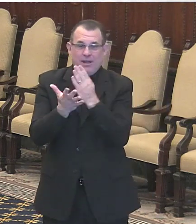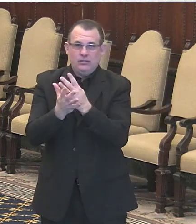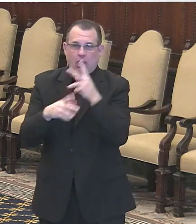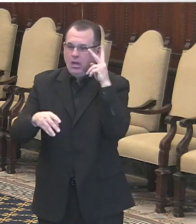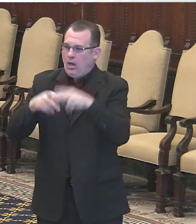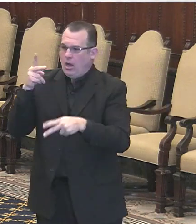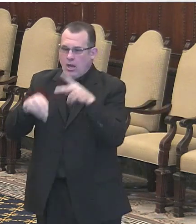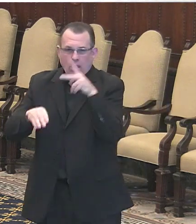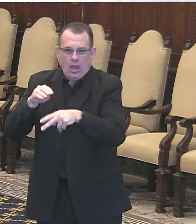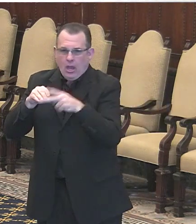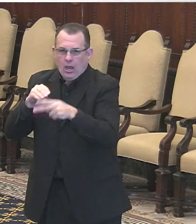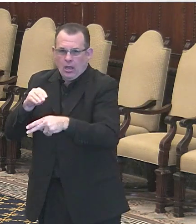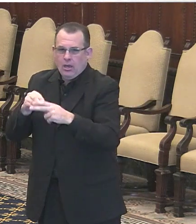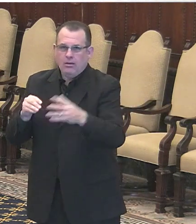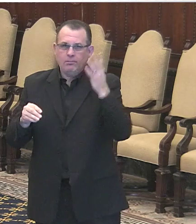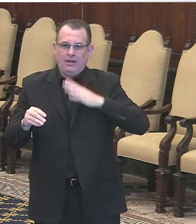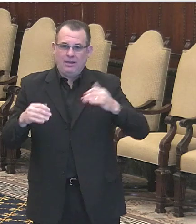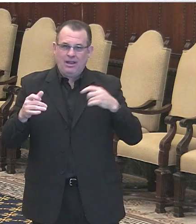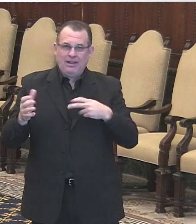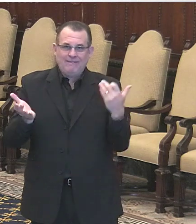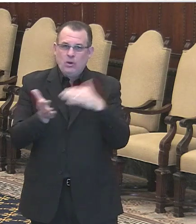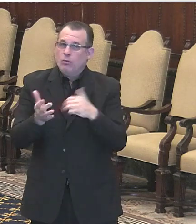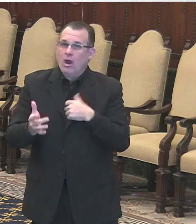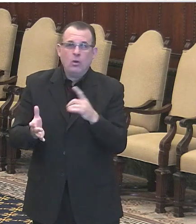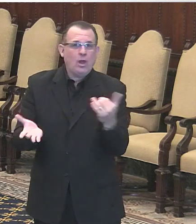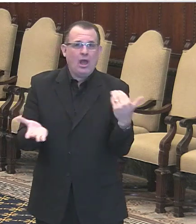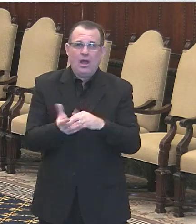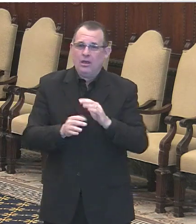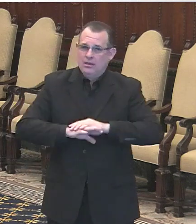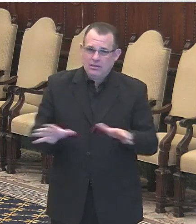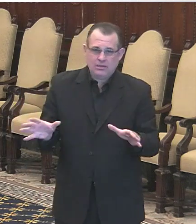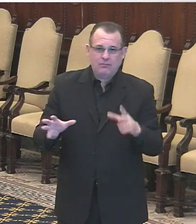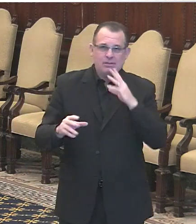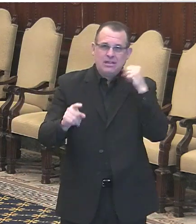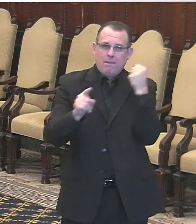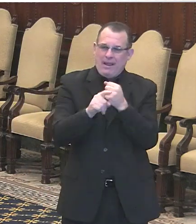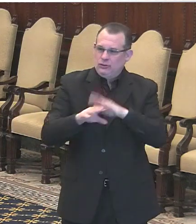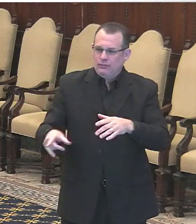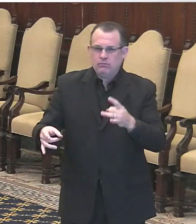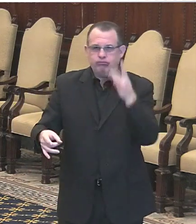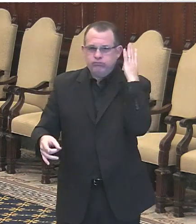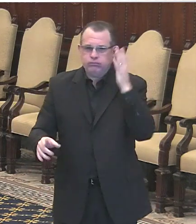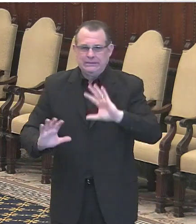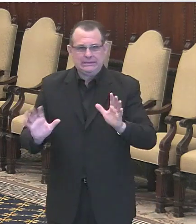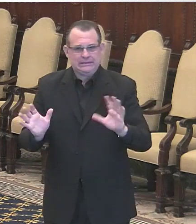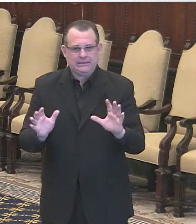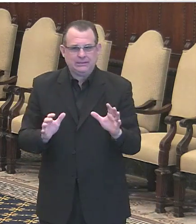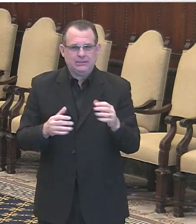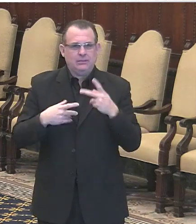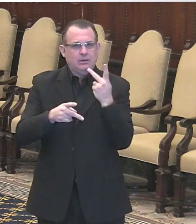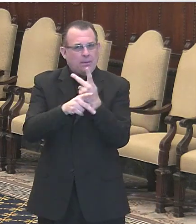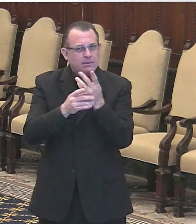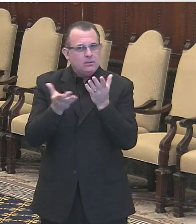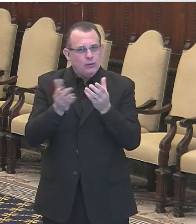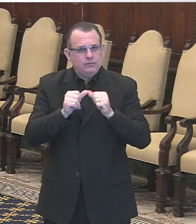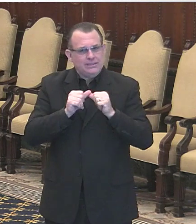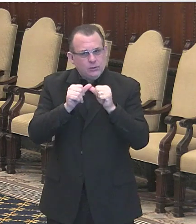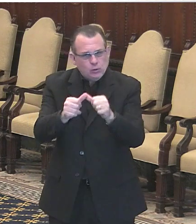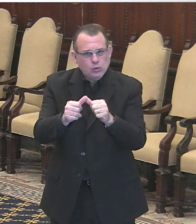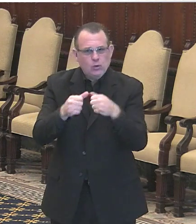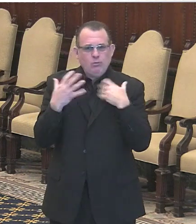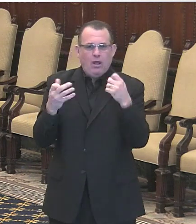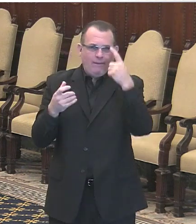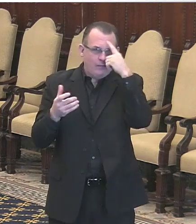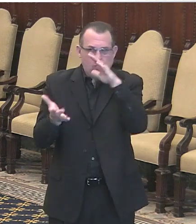went. And I don't want to do that again to our kids. And we want to maintain as many services as possible for our school children. And